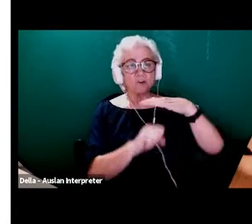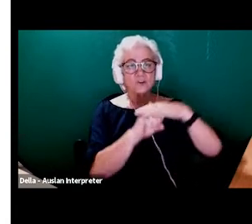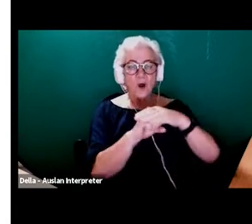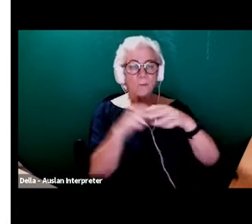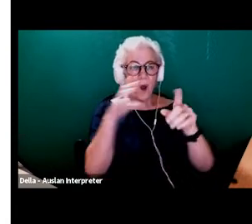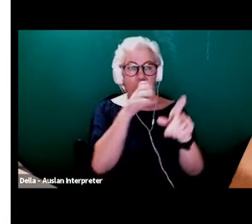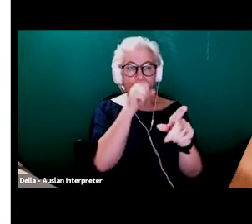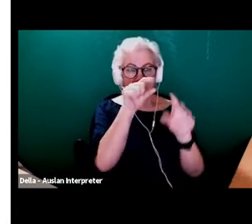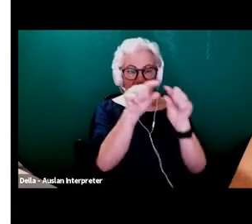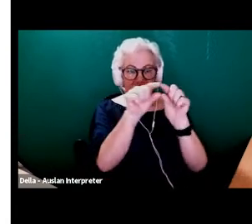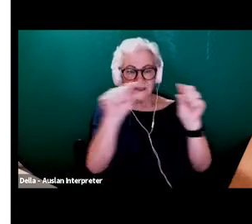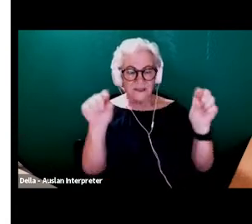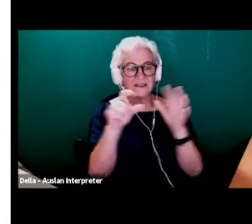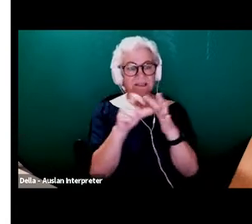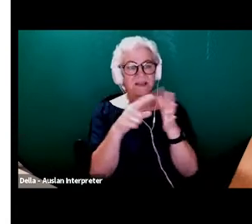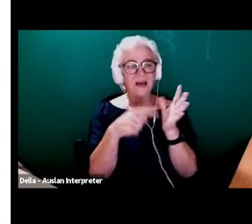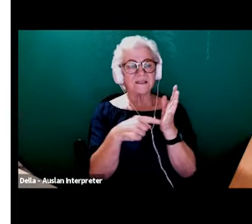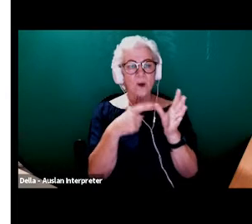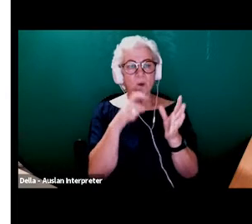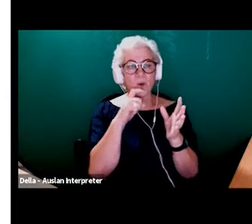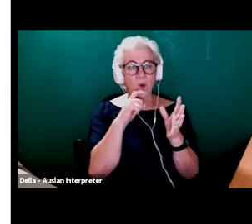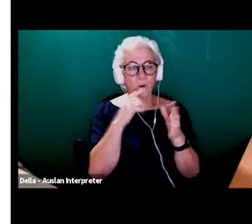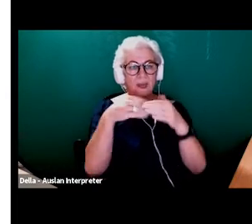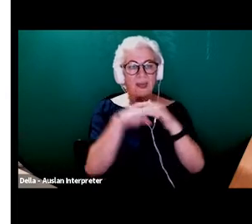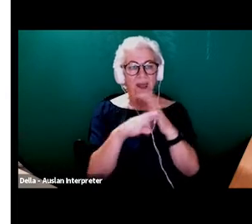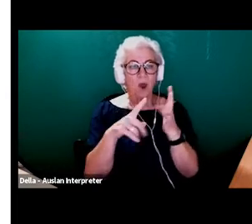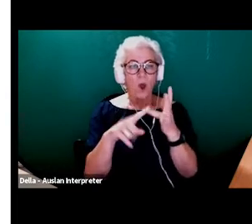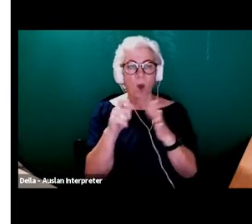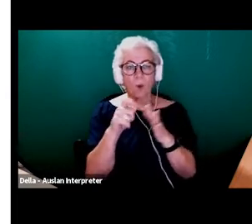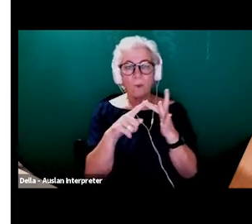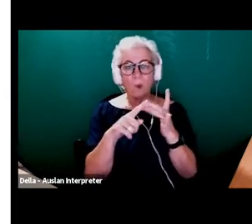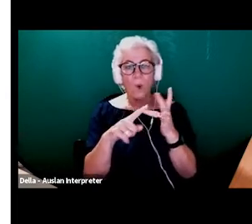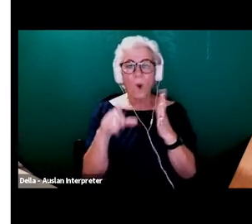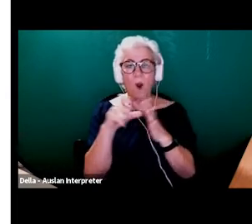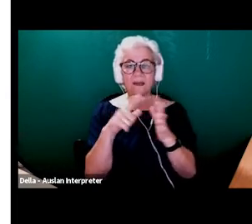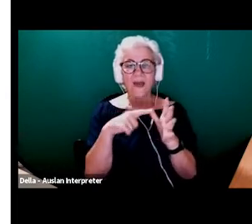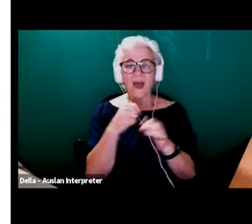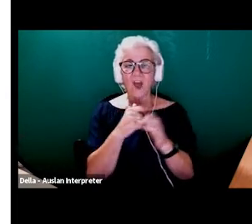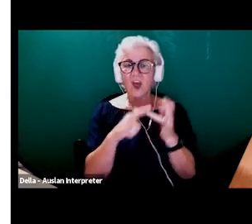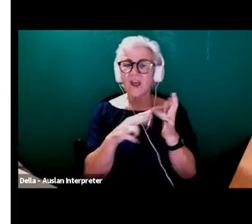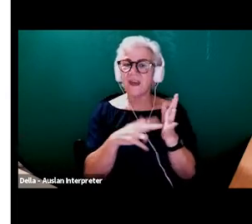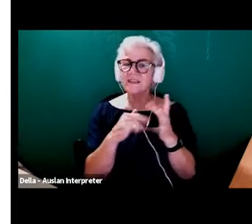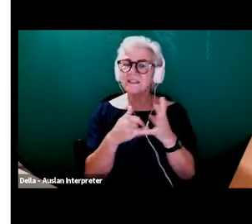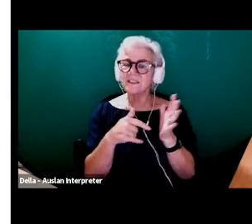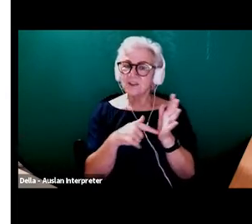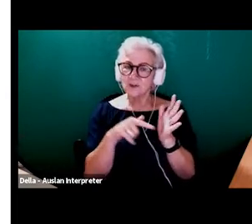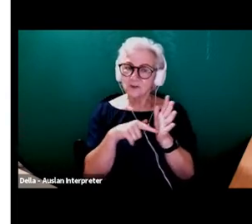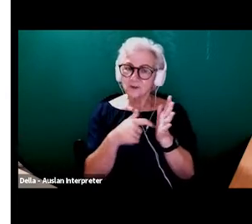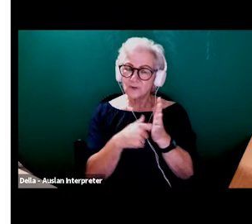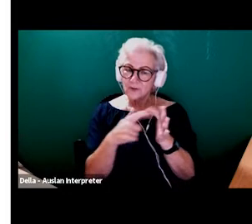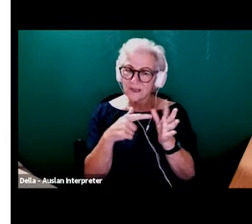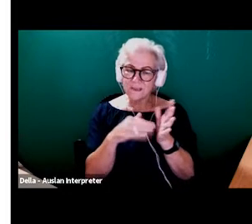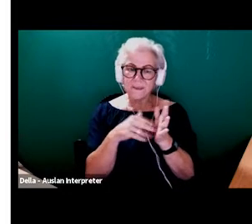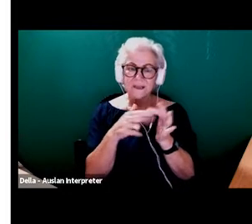data on people who have entered opioid agonist treatment. Now, all of these are administrative data sets. None of them are perfect for the purposes